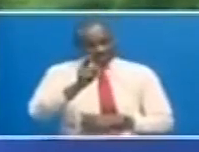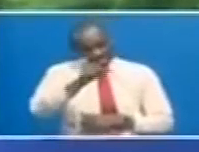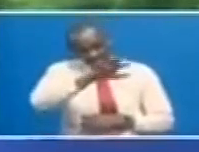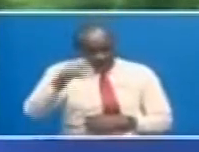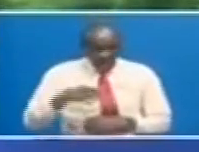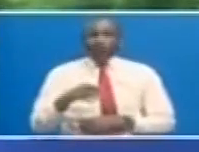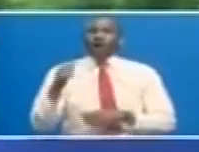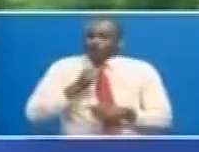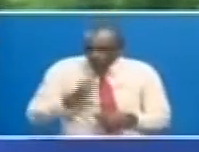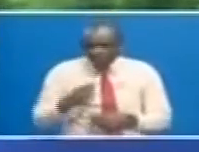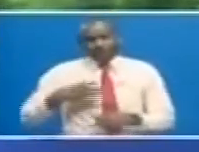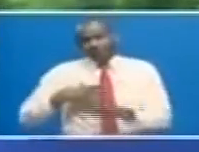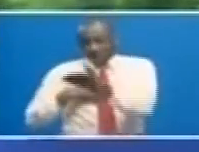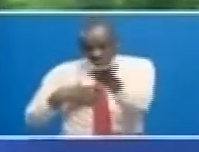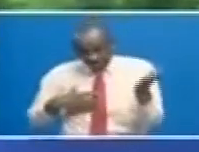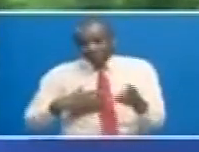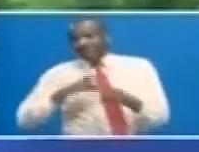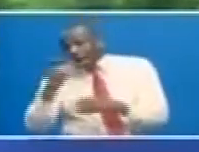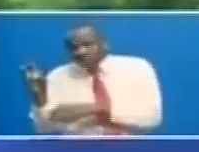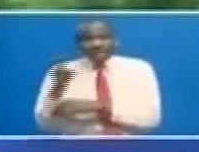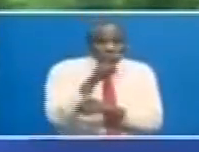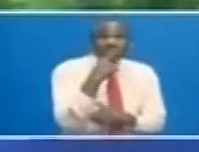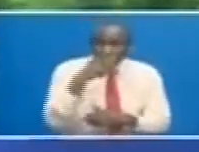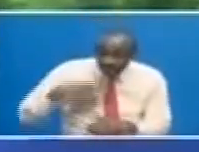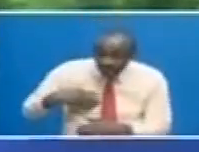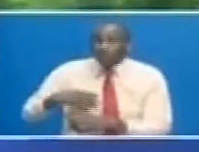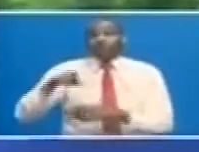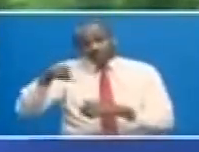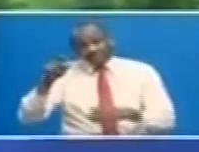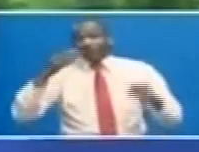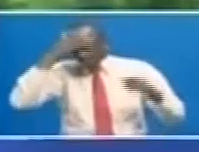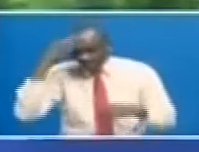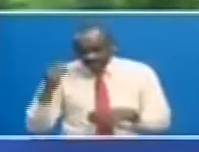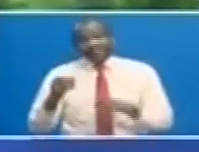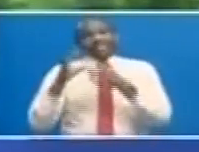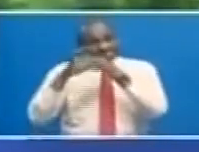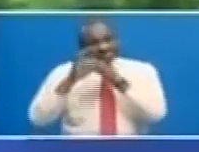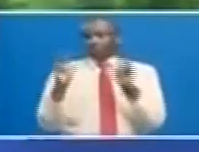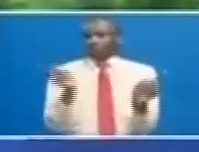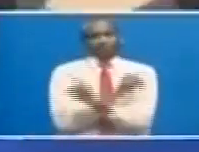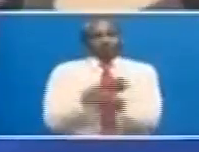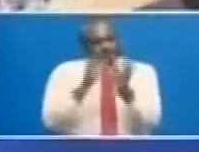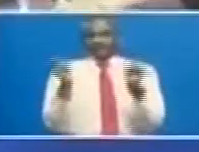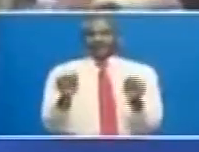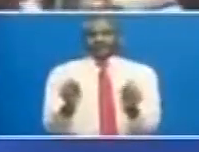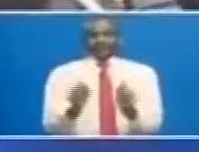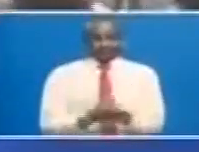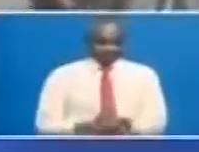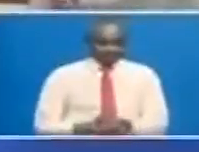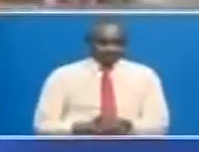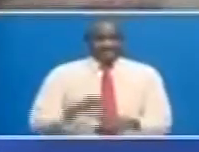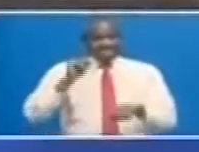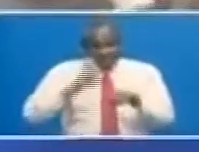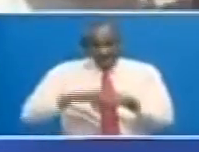our elders here, they go around telling people that they should not forget our traditional foods. After the ritual